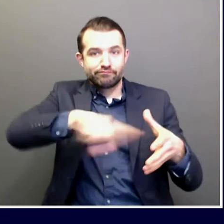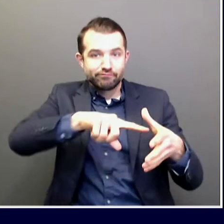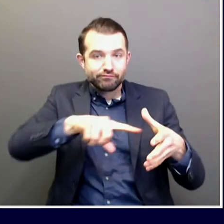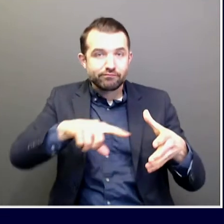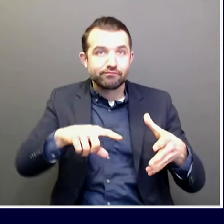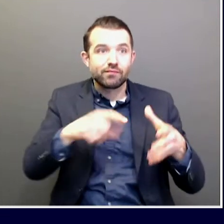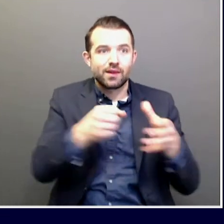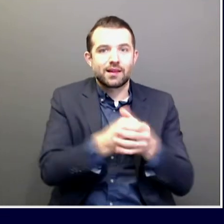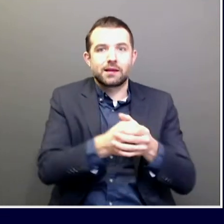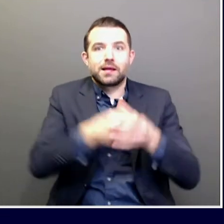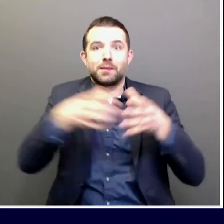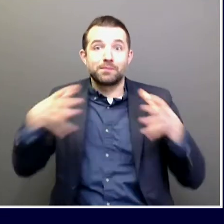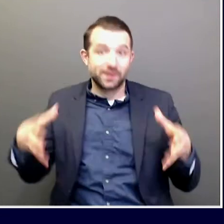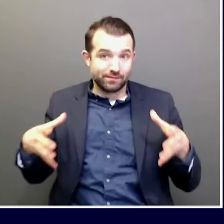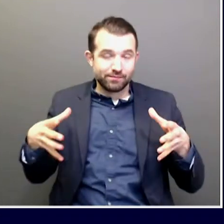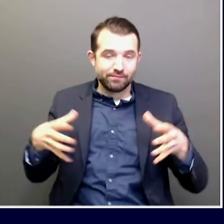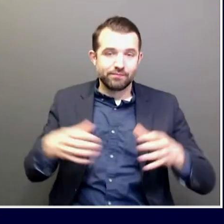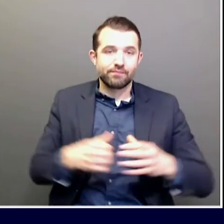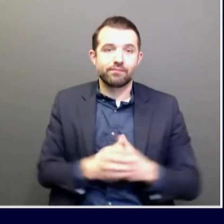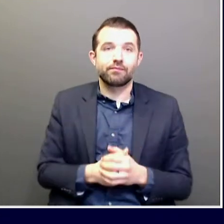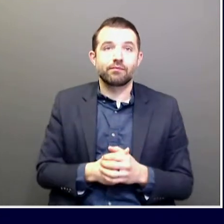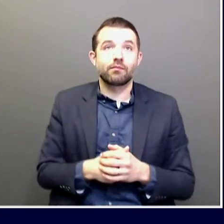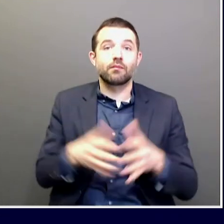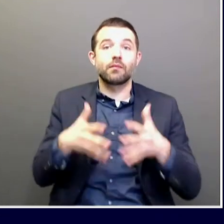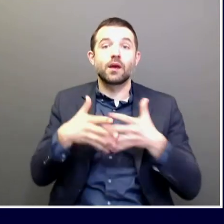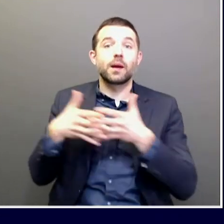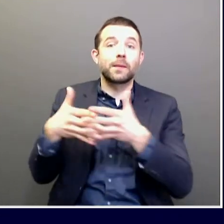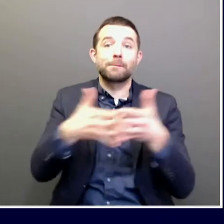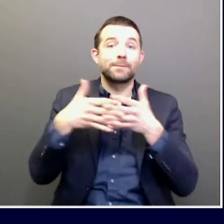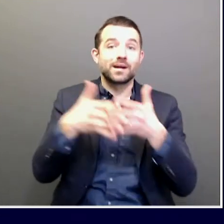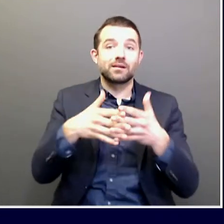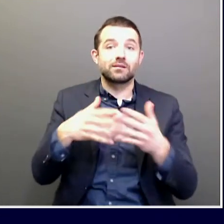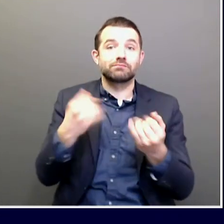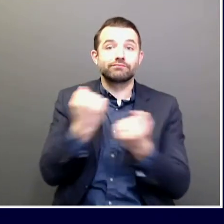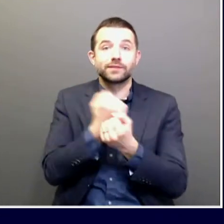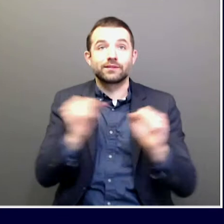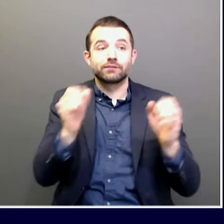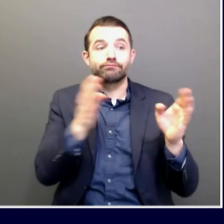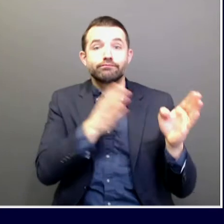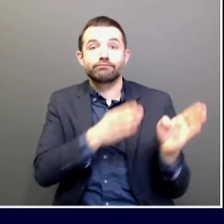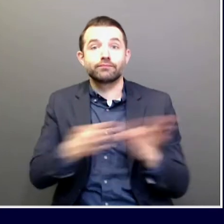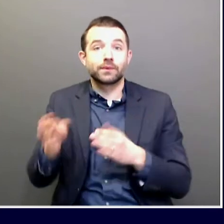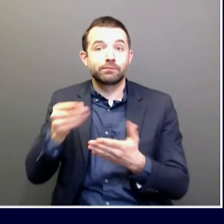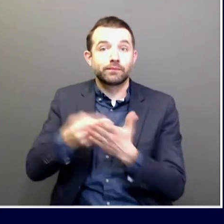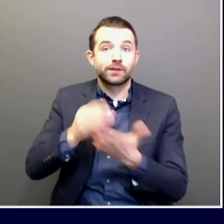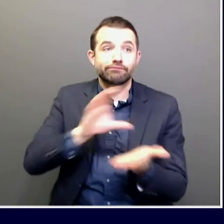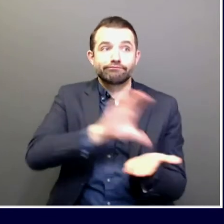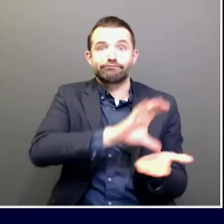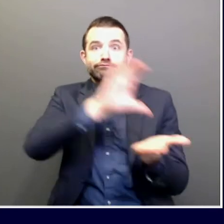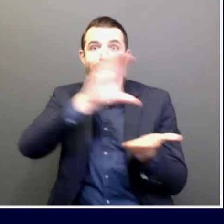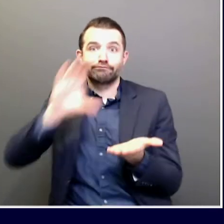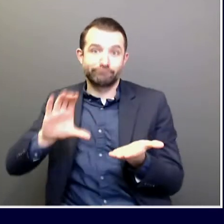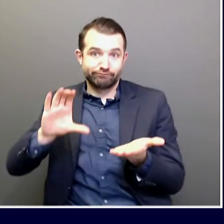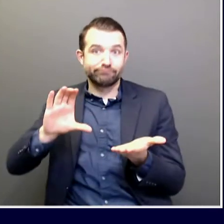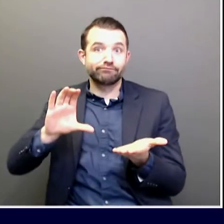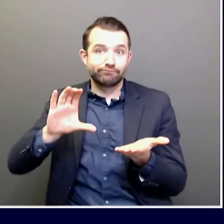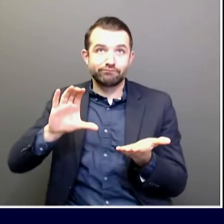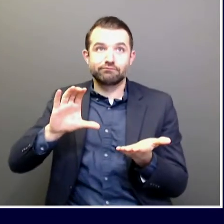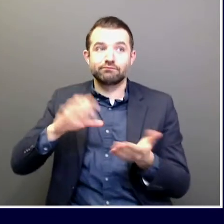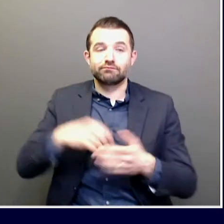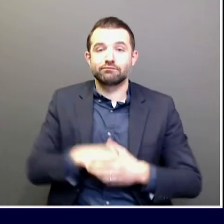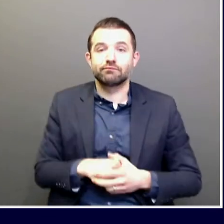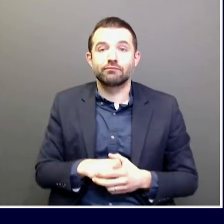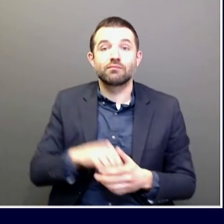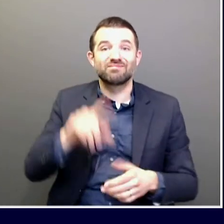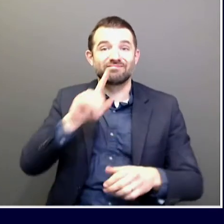with disabilities and behavioral health challenges, can remain in their communities. As Governor Mills said, direct